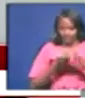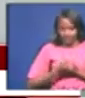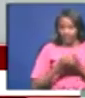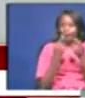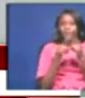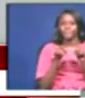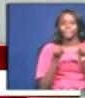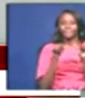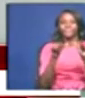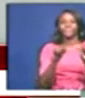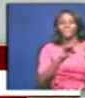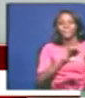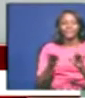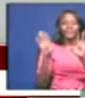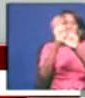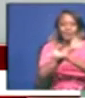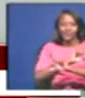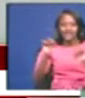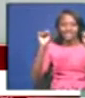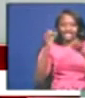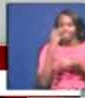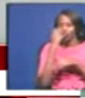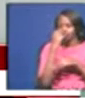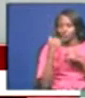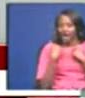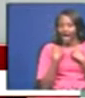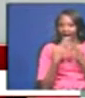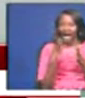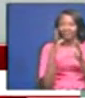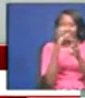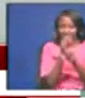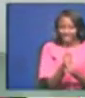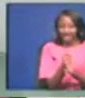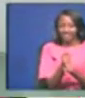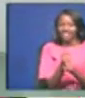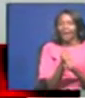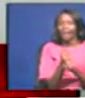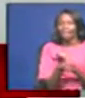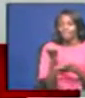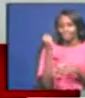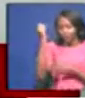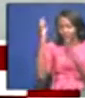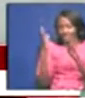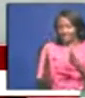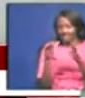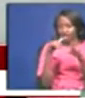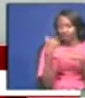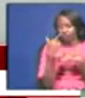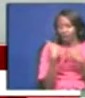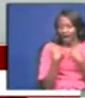on, President William Ruto has entrusted his cabinet to politicians, most of whom have been his allies in his political